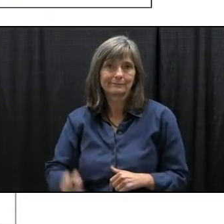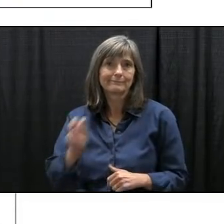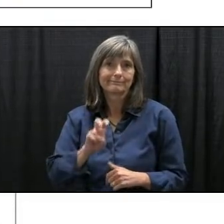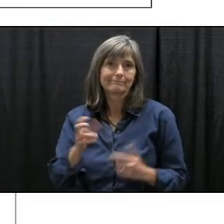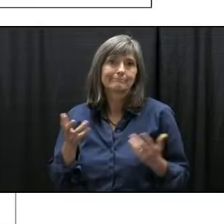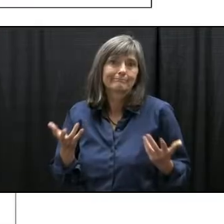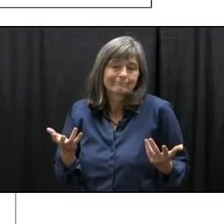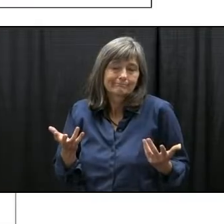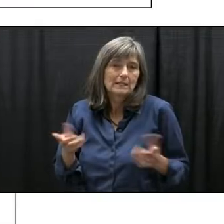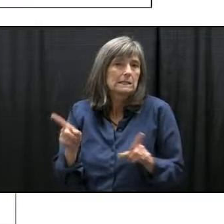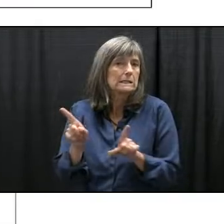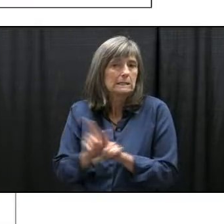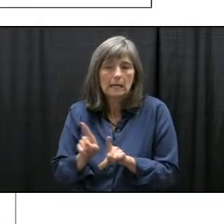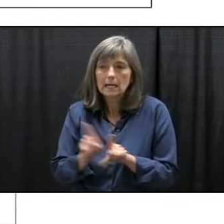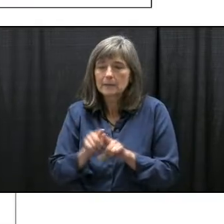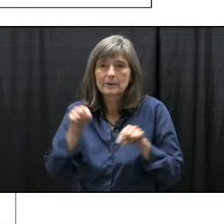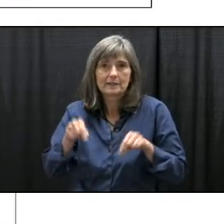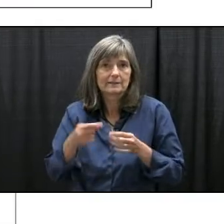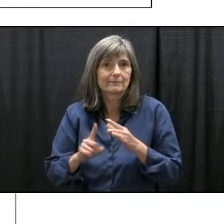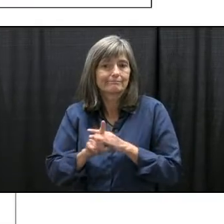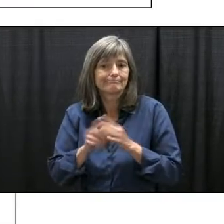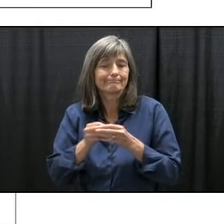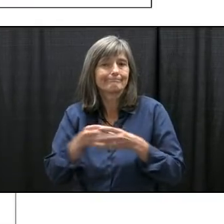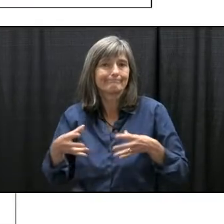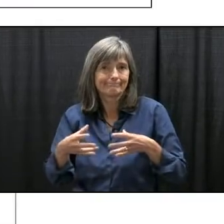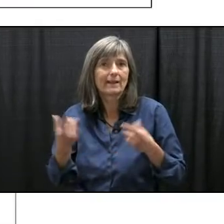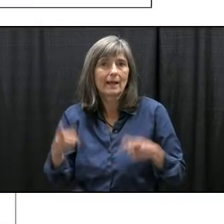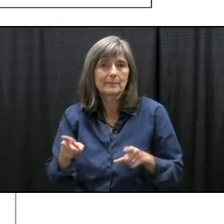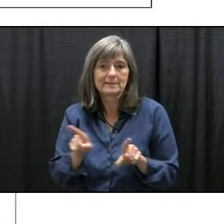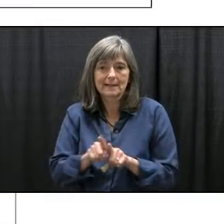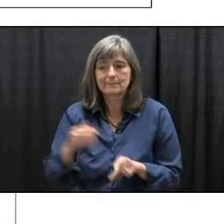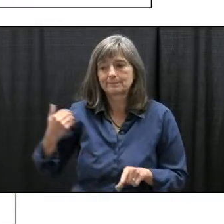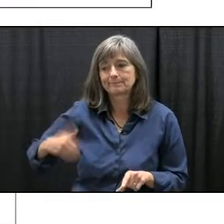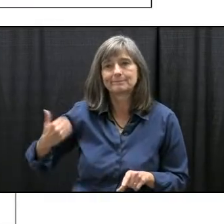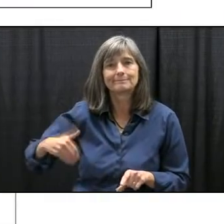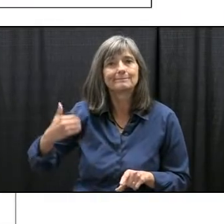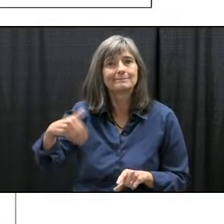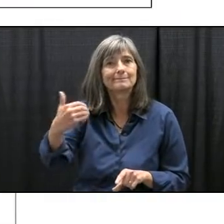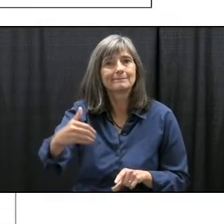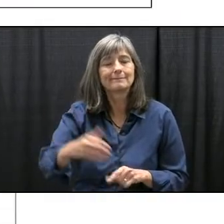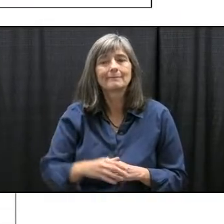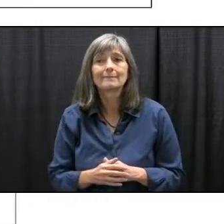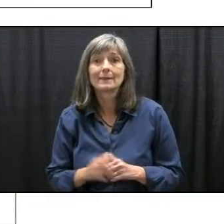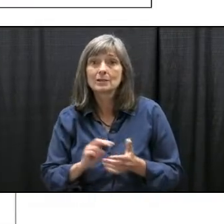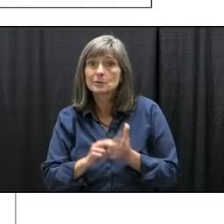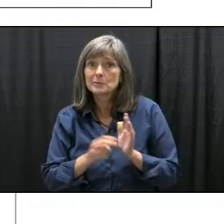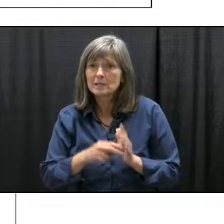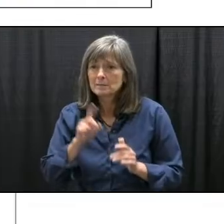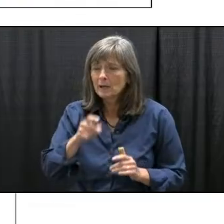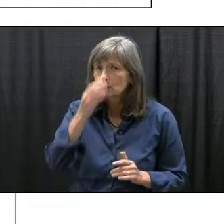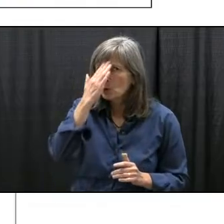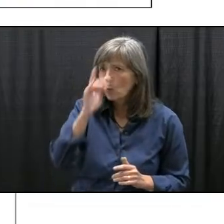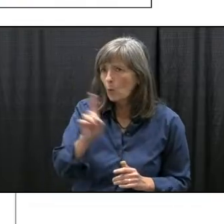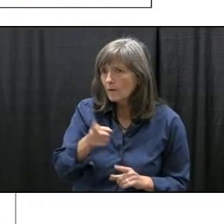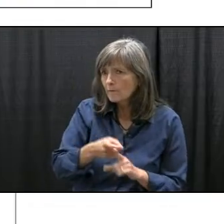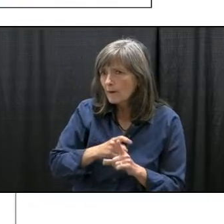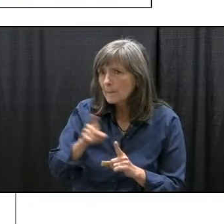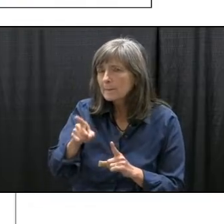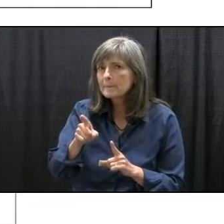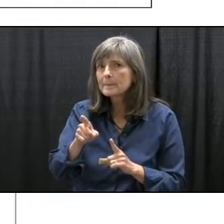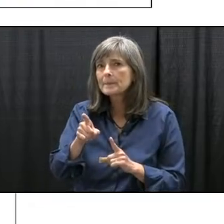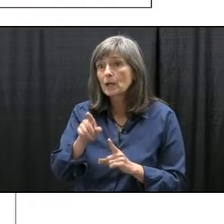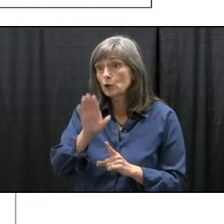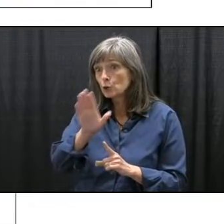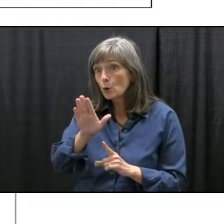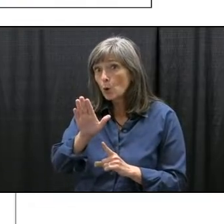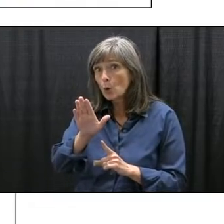really different for this particular outbreak. So what we really need to do is to be aware of where people are coming from and what the